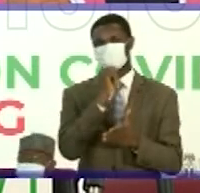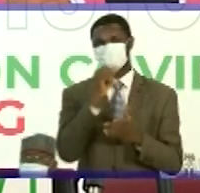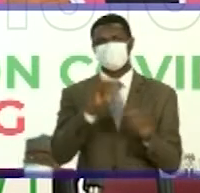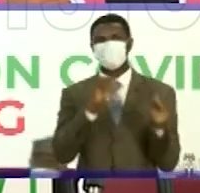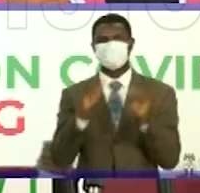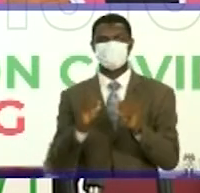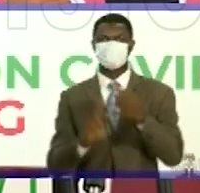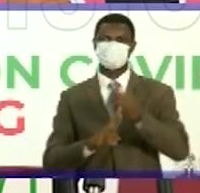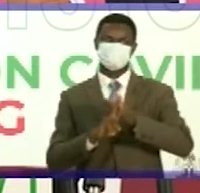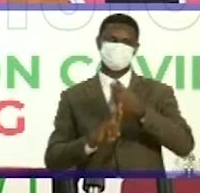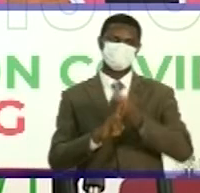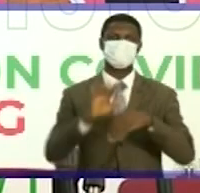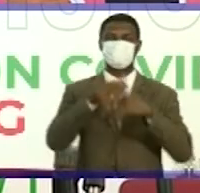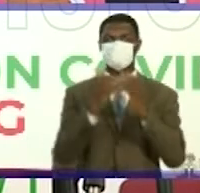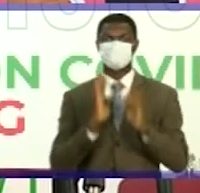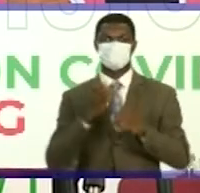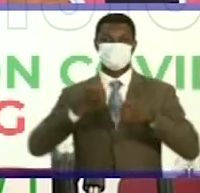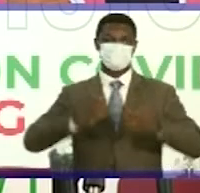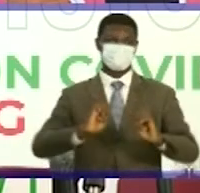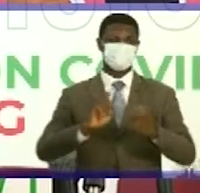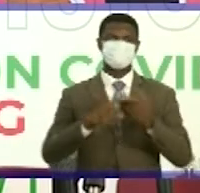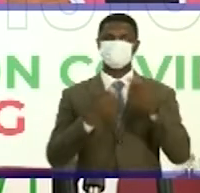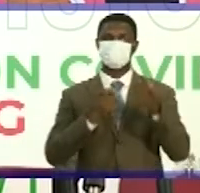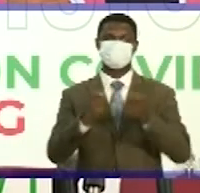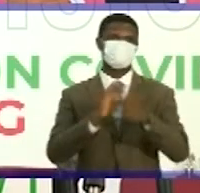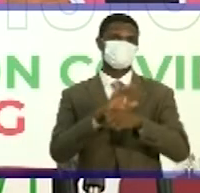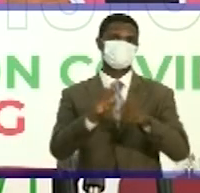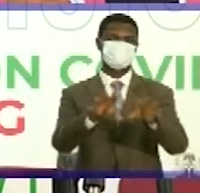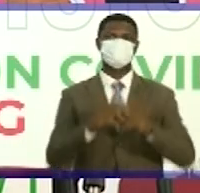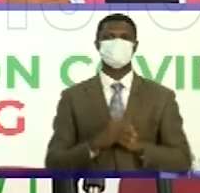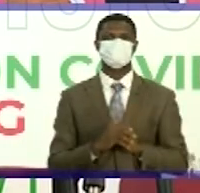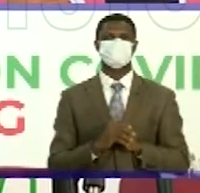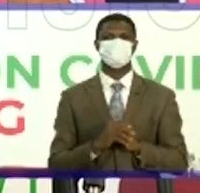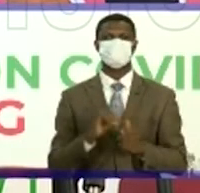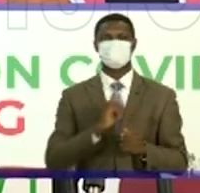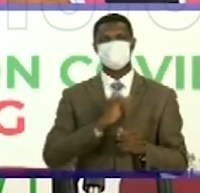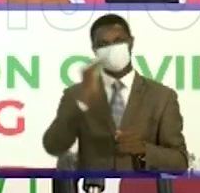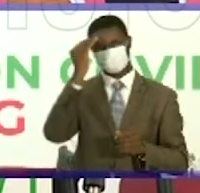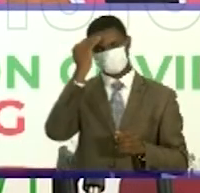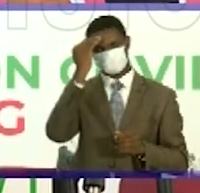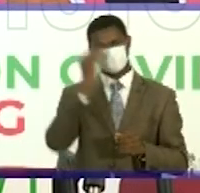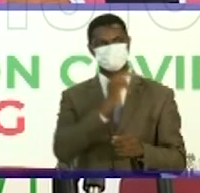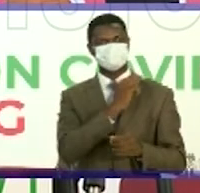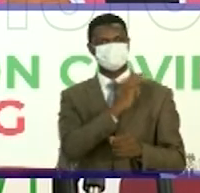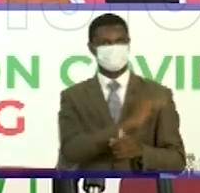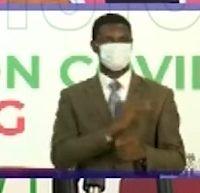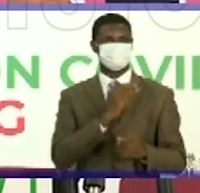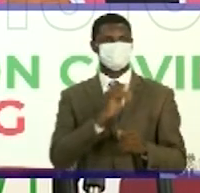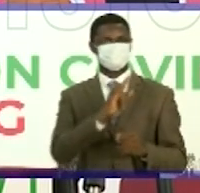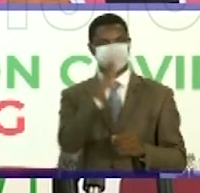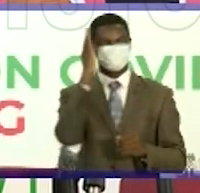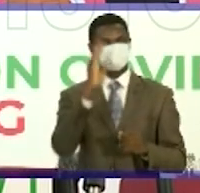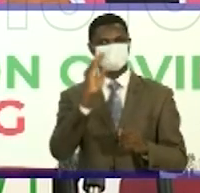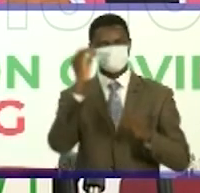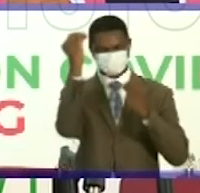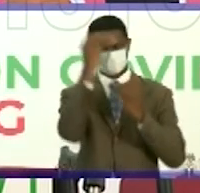risk all the efforts we've done to control this pandemic. But I'm sure the Honorable Minister of Aviation will provide